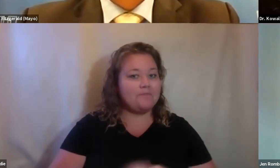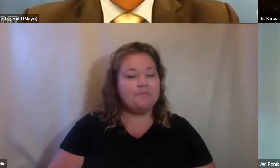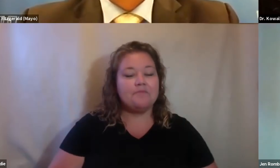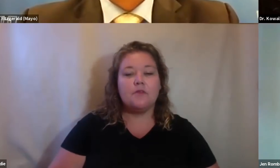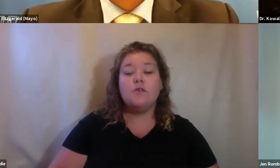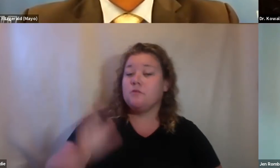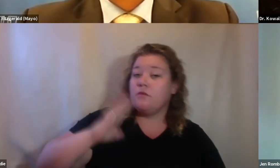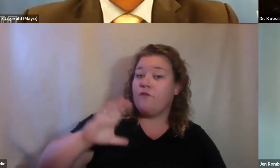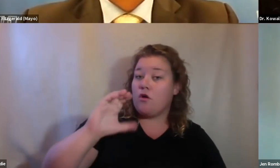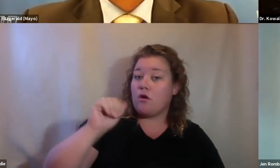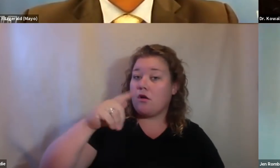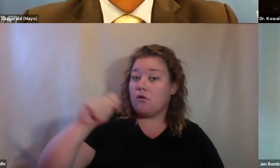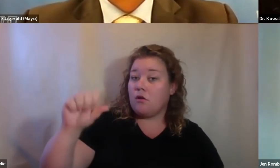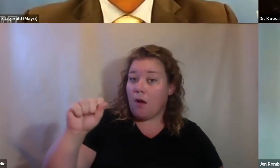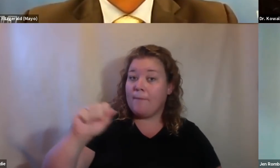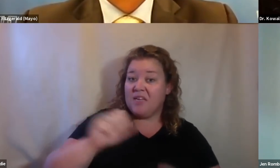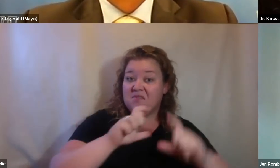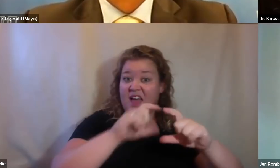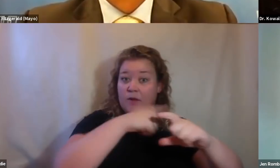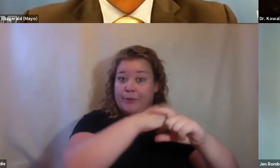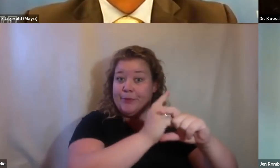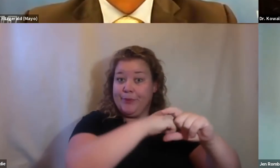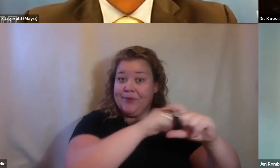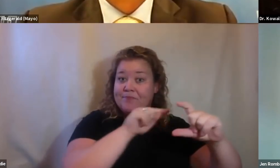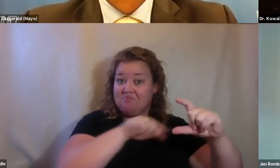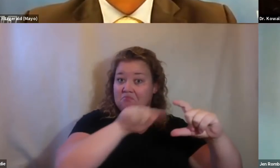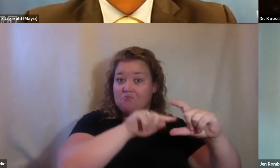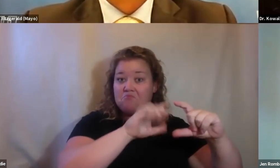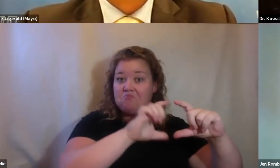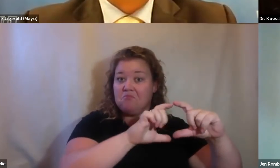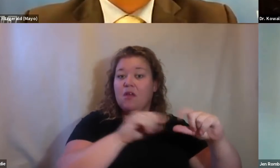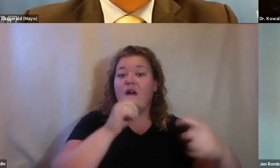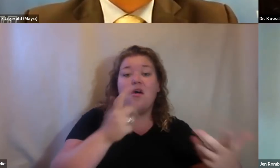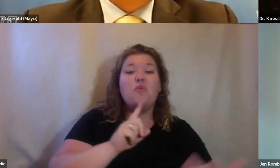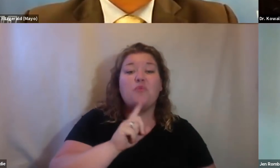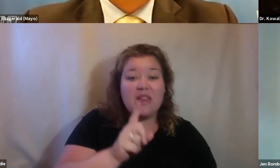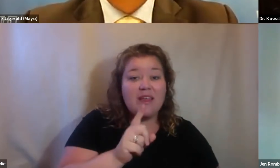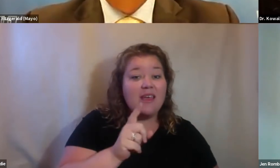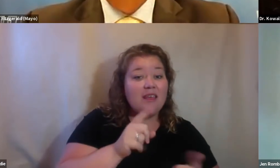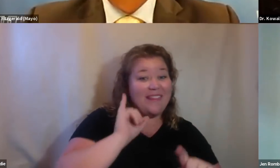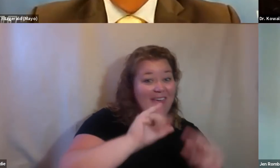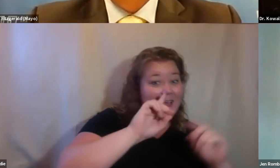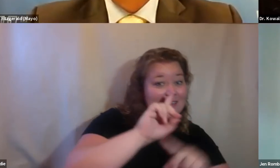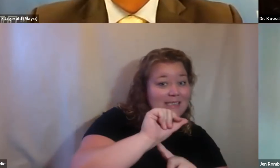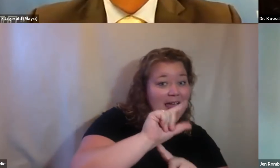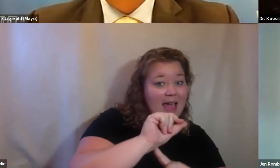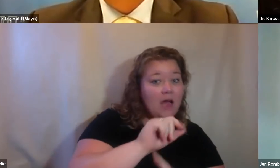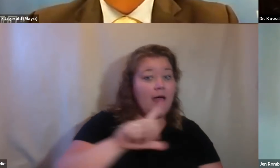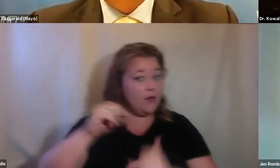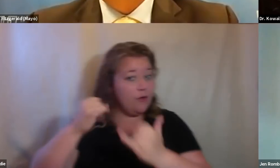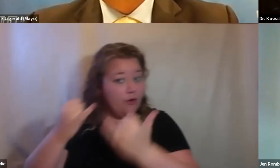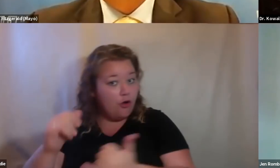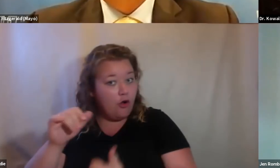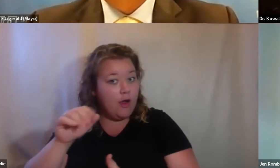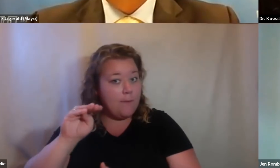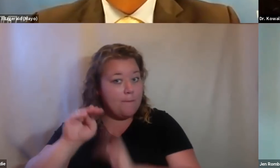very similar metrics, not the same, but similar in the categories that we want to be looking at. But the COMPASS